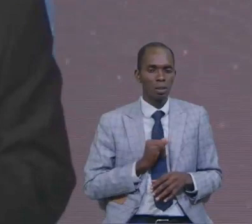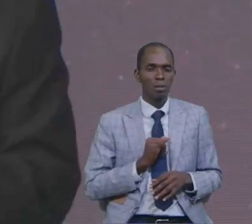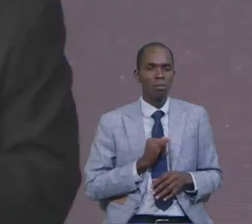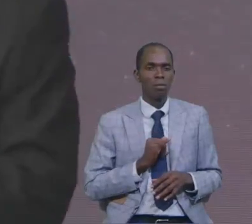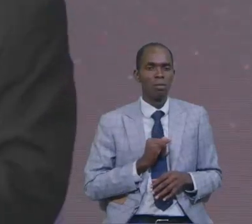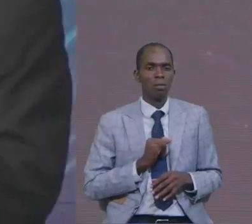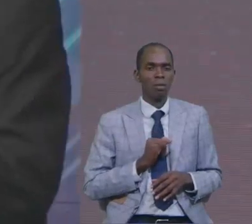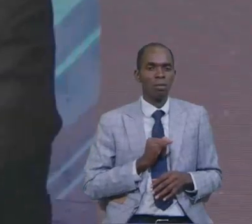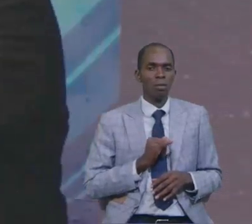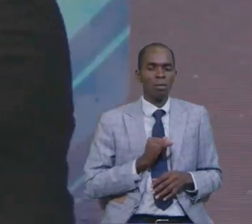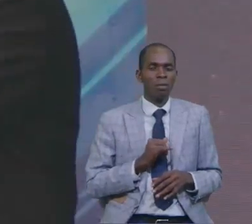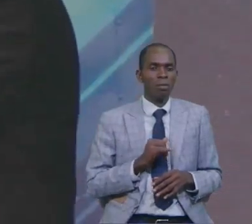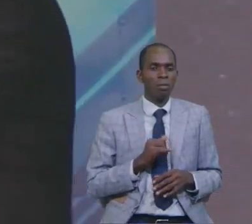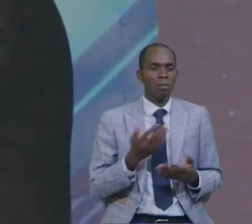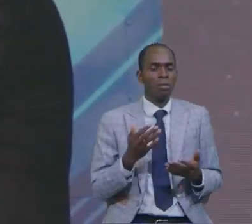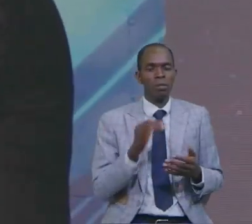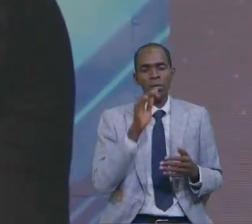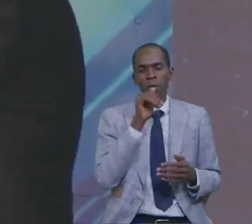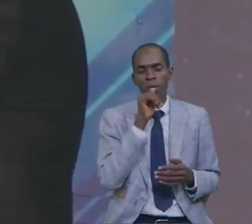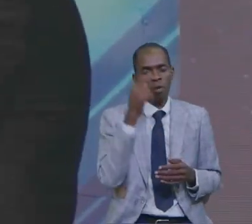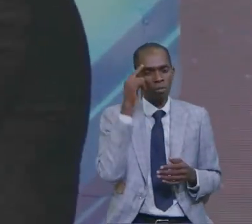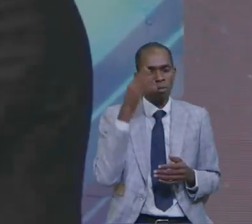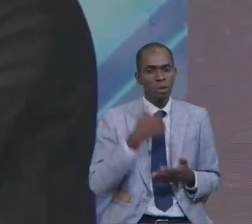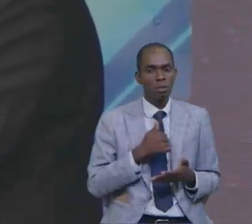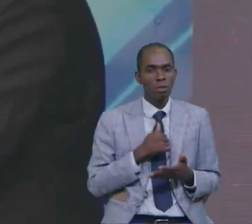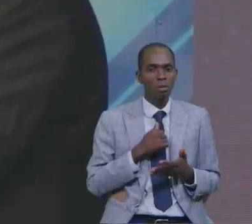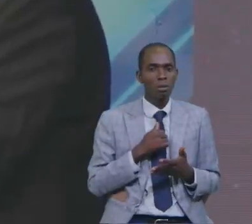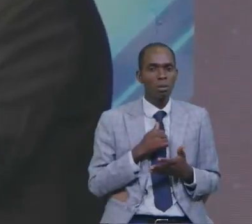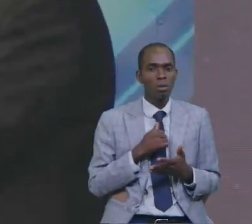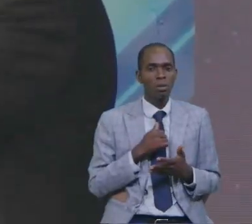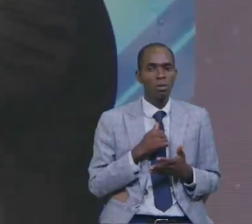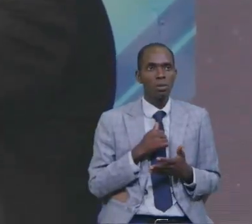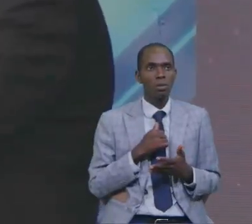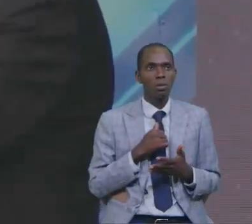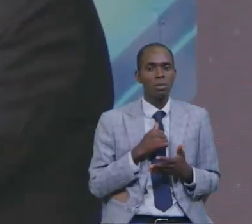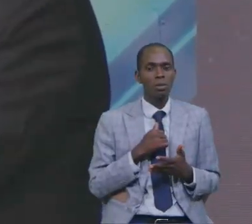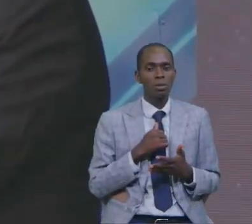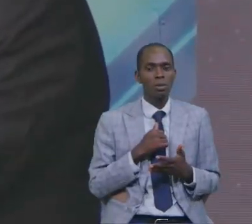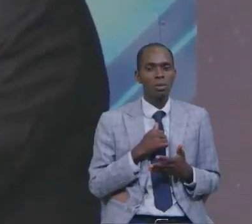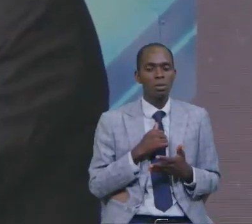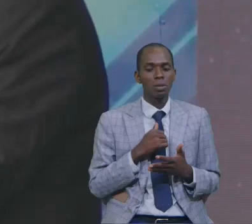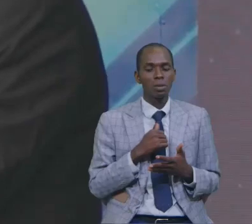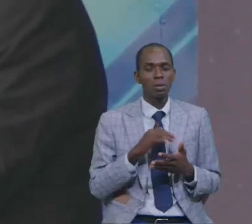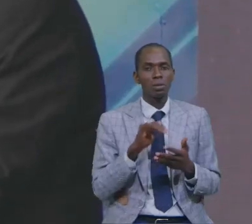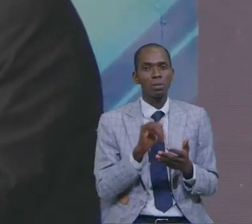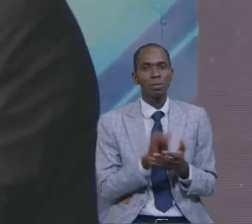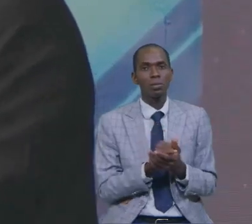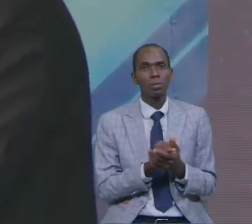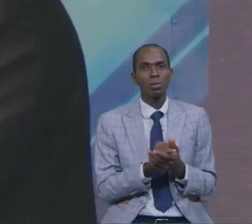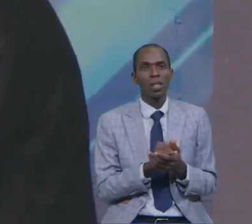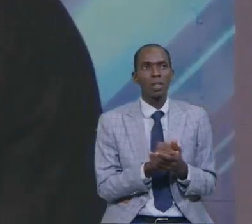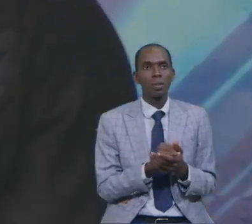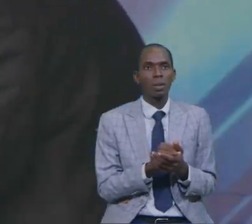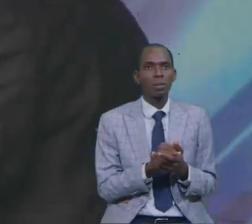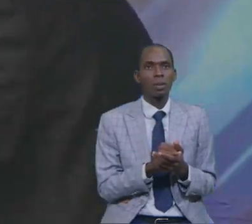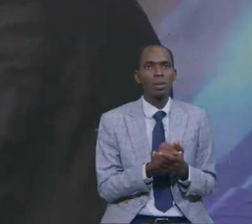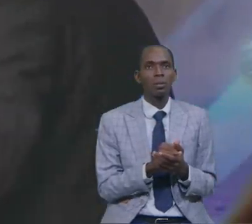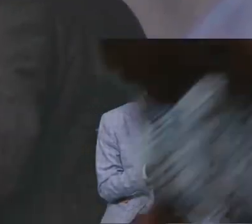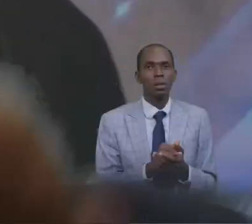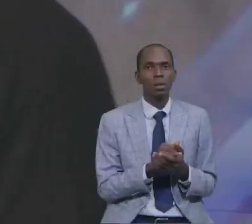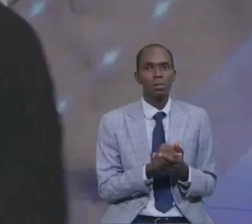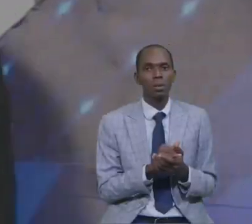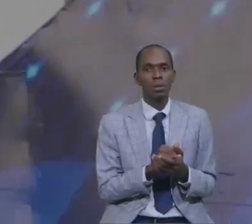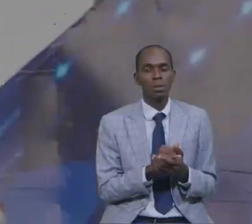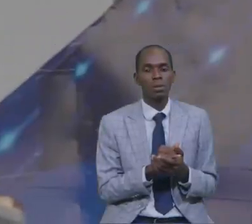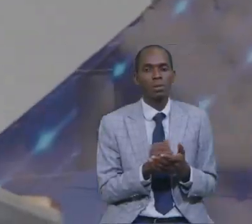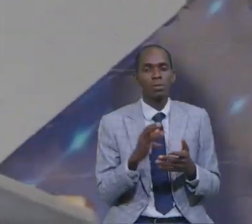you? Others cannot go there. Pastor, do you?